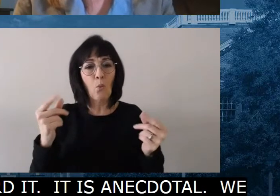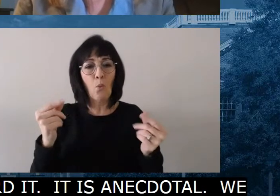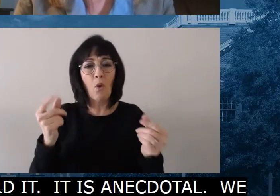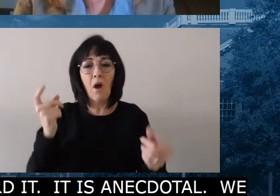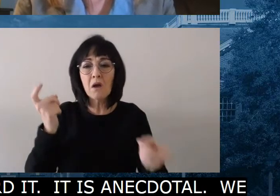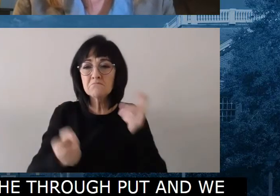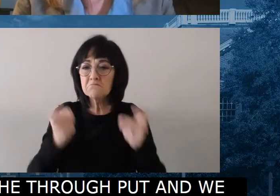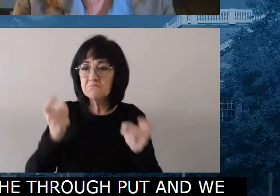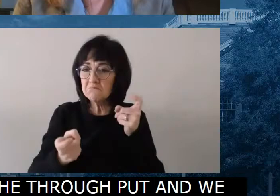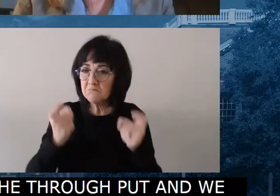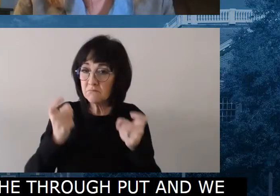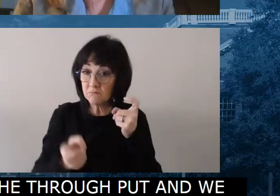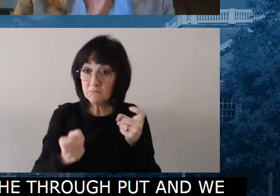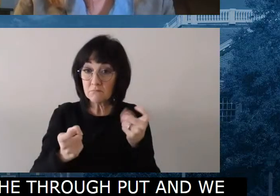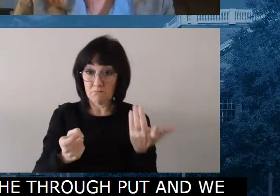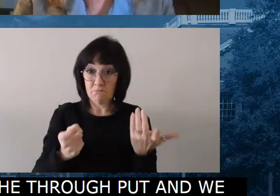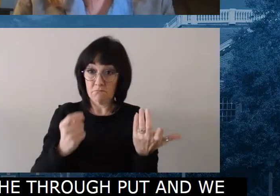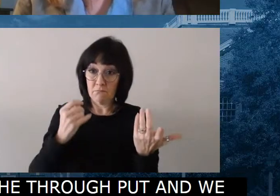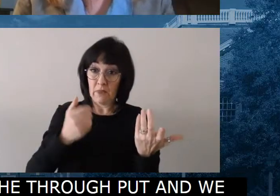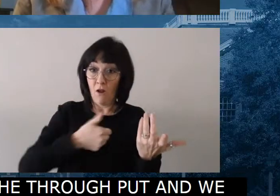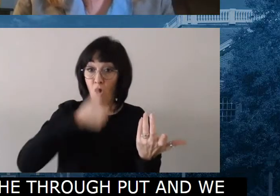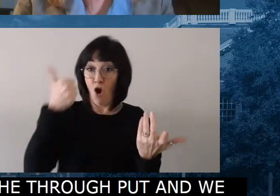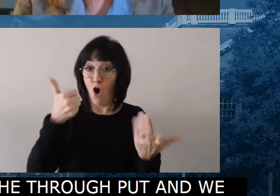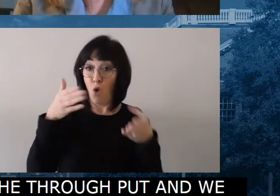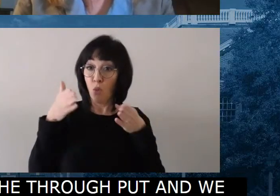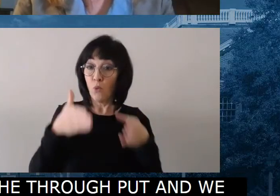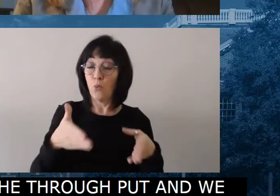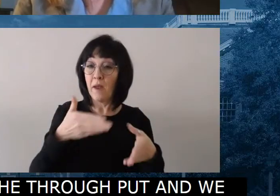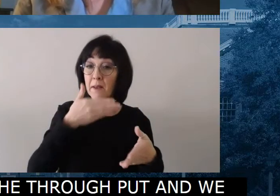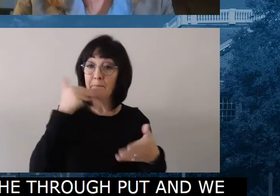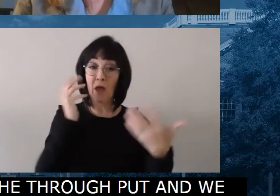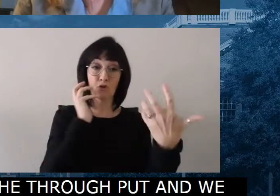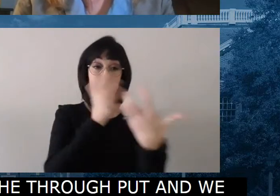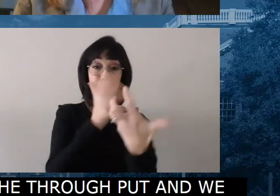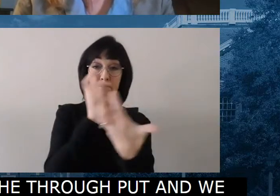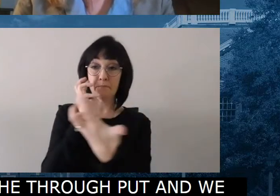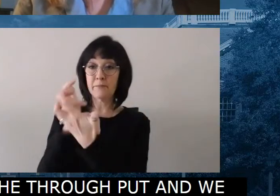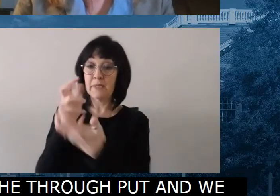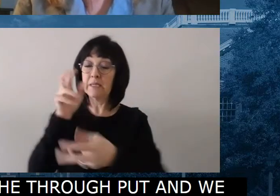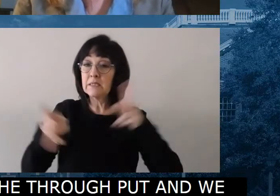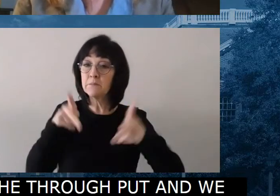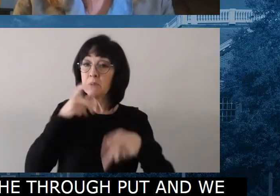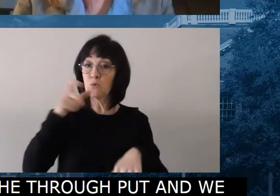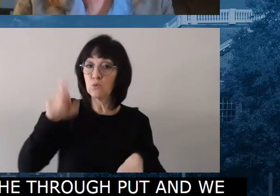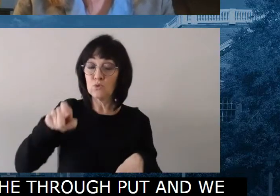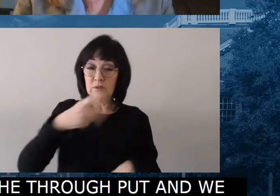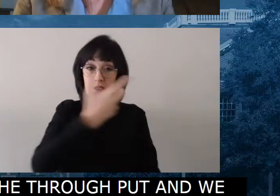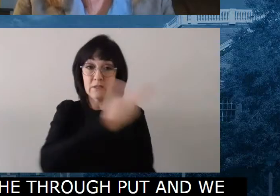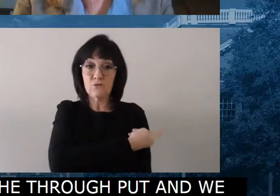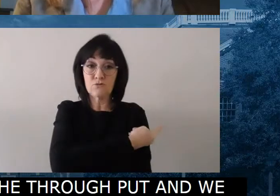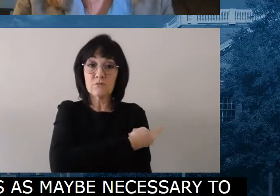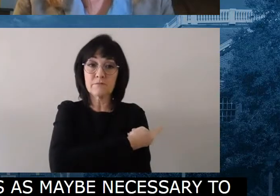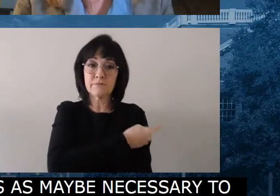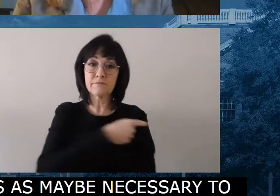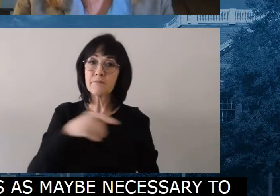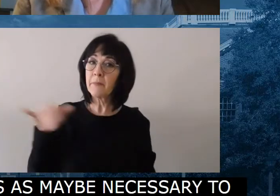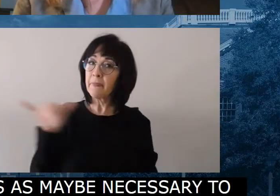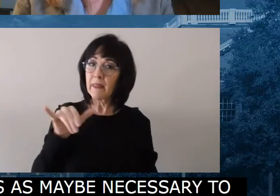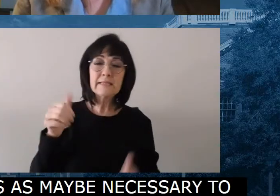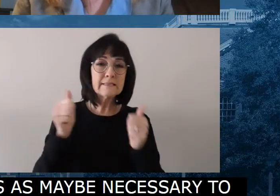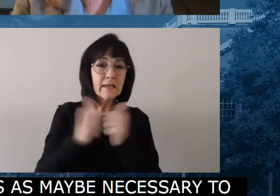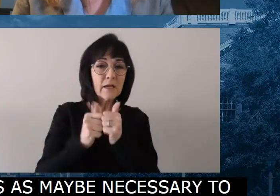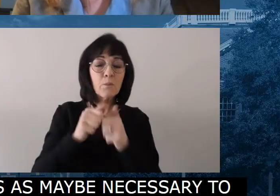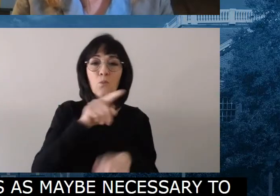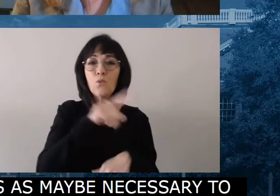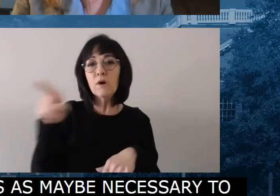necessary to better meet supply with demand. And that goes for the prioritized populations as